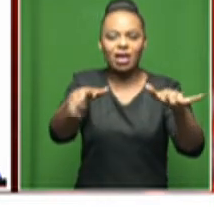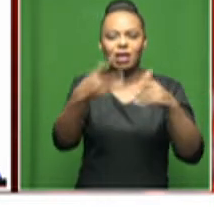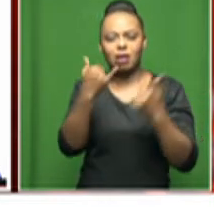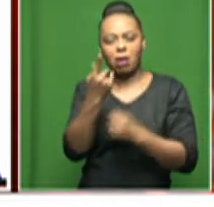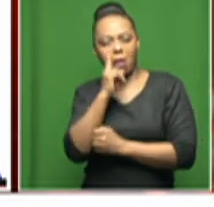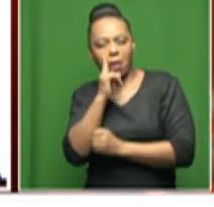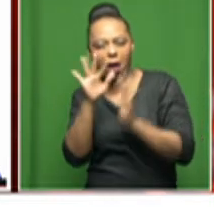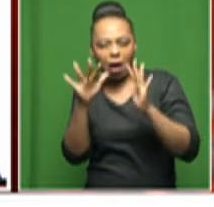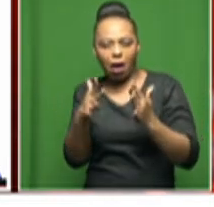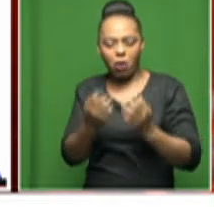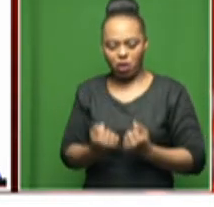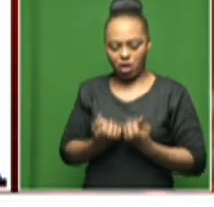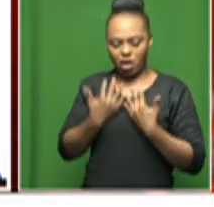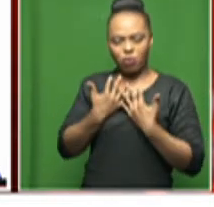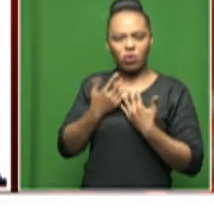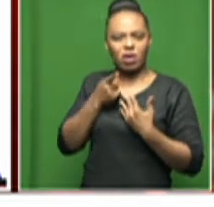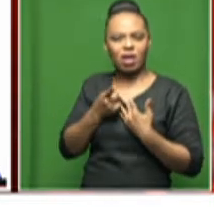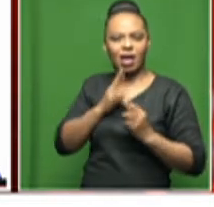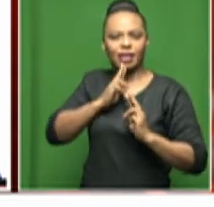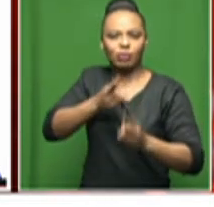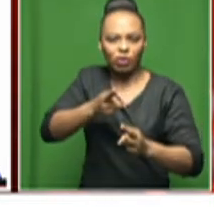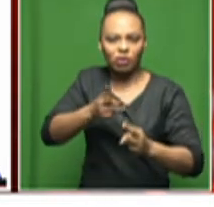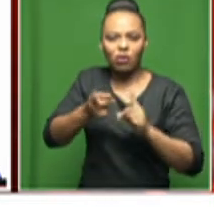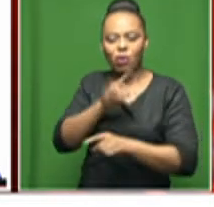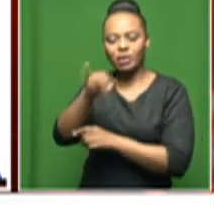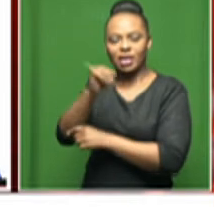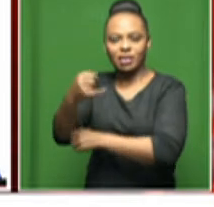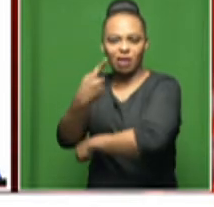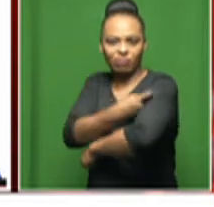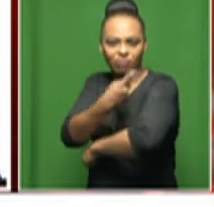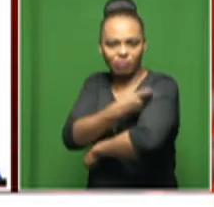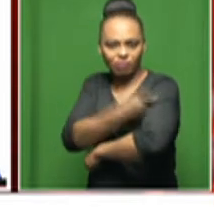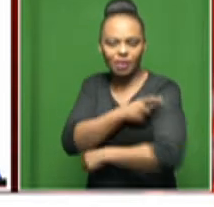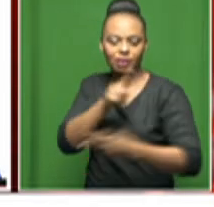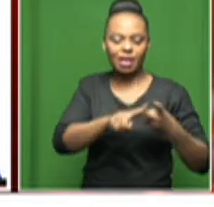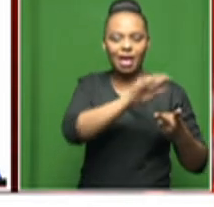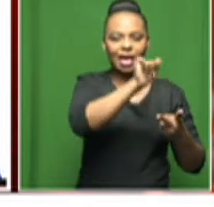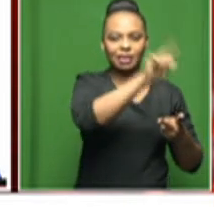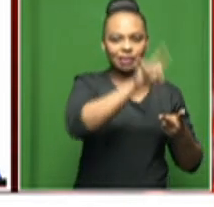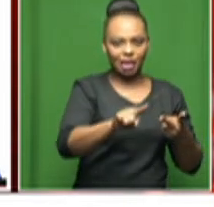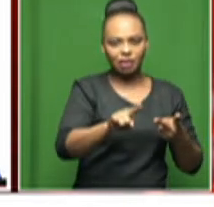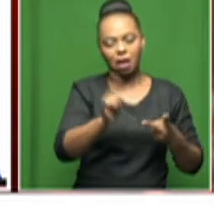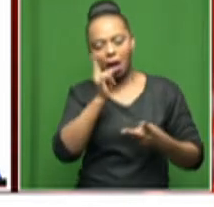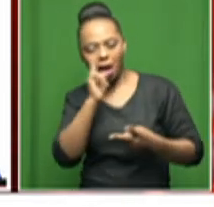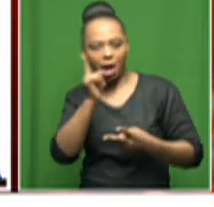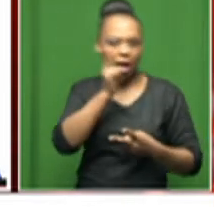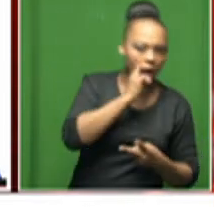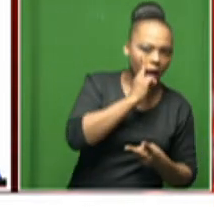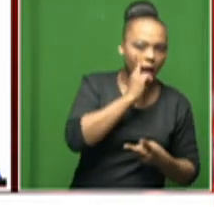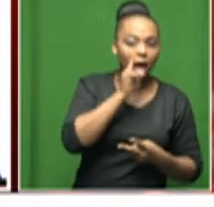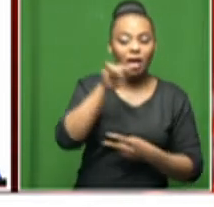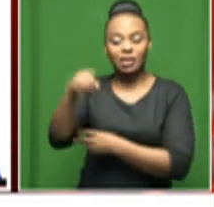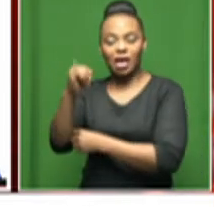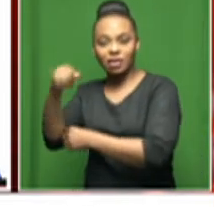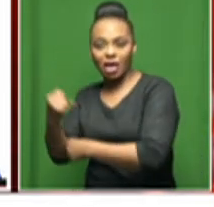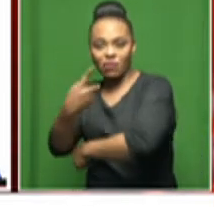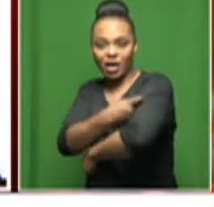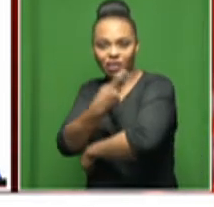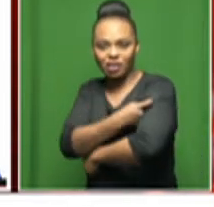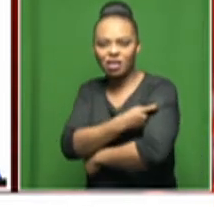immune responses that are induced by the Johnson & Johnson vaccine and the AstraZeneca vaccine. The Johnson & Johnson vaccine uses a